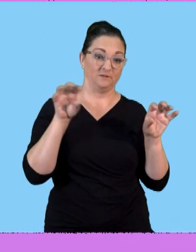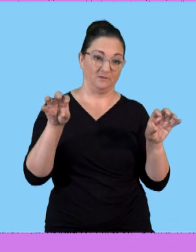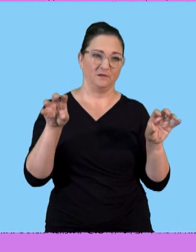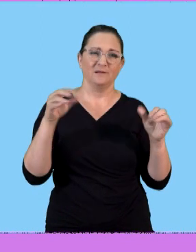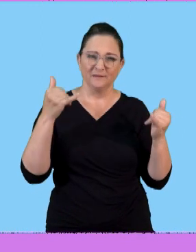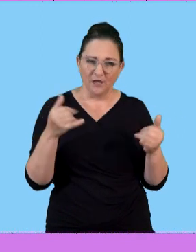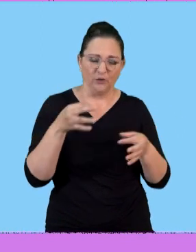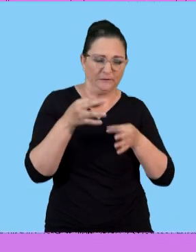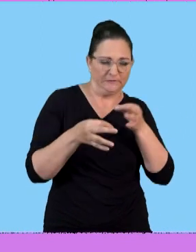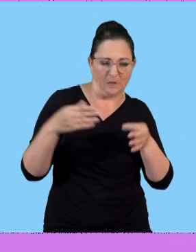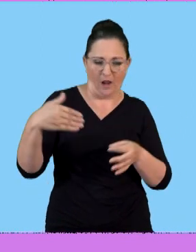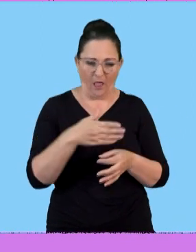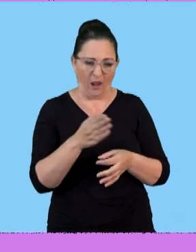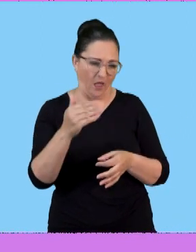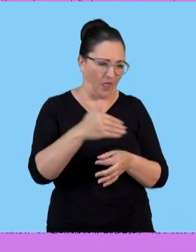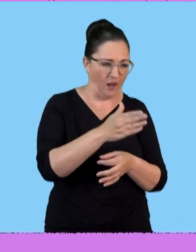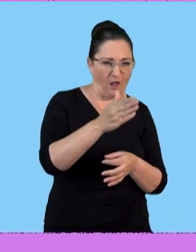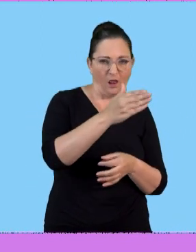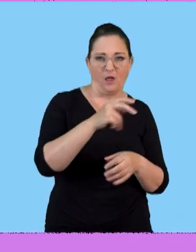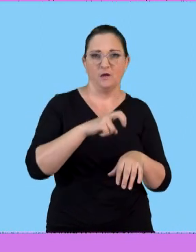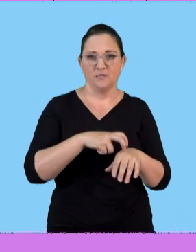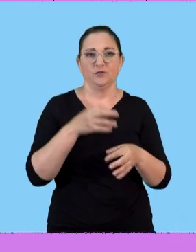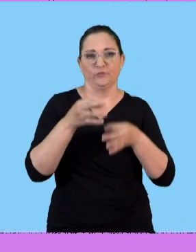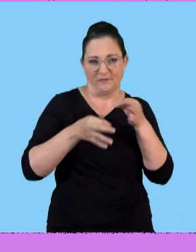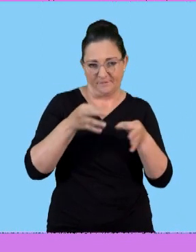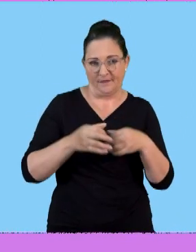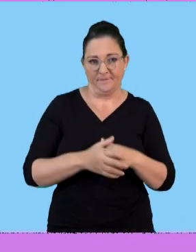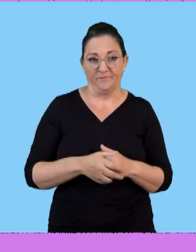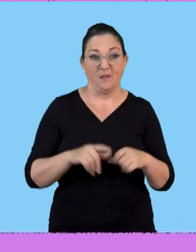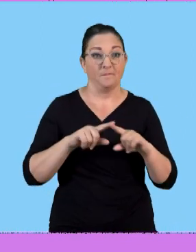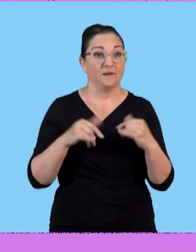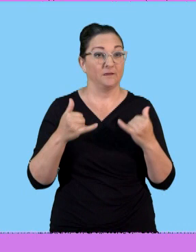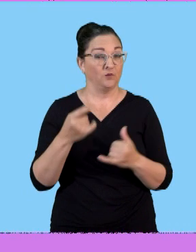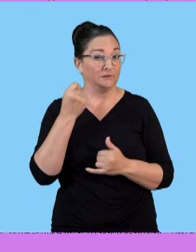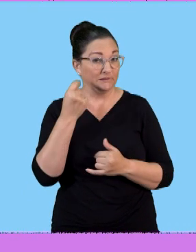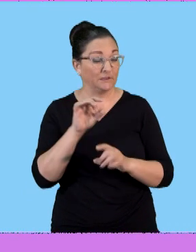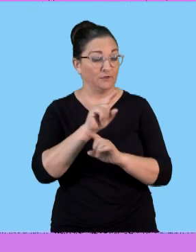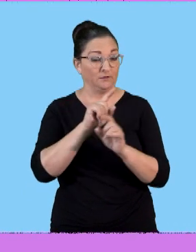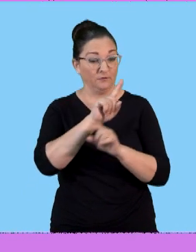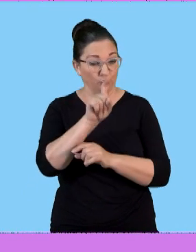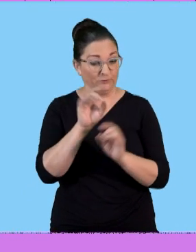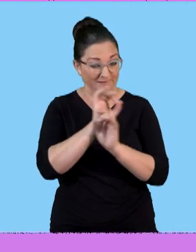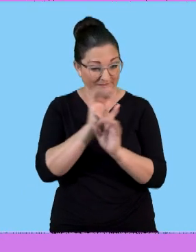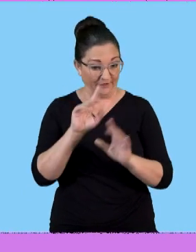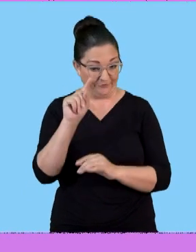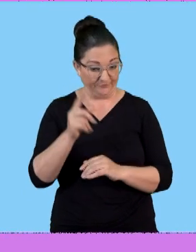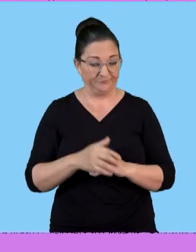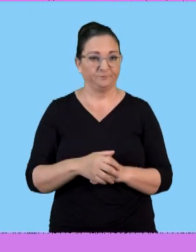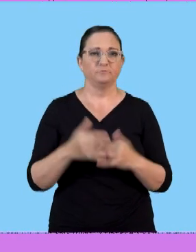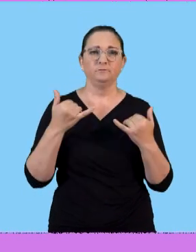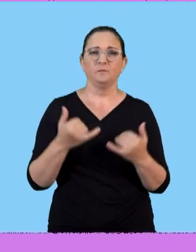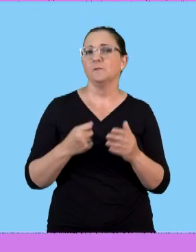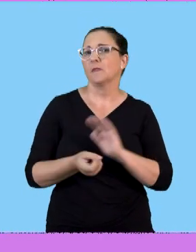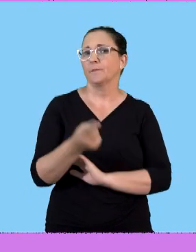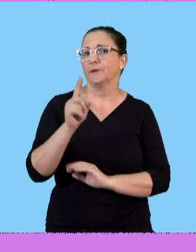a detailed explanation, right, of the route she must be traveling. Always important to understand the question. Okay, so what will happen